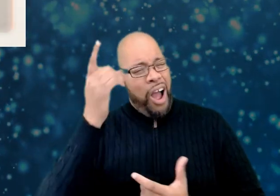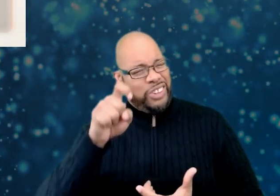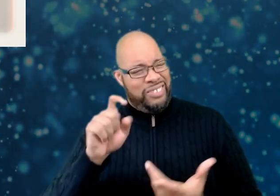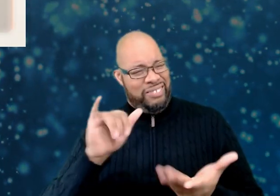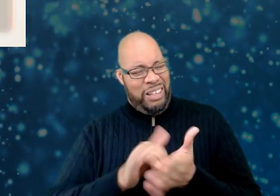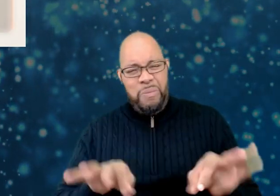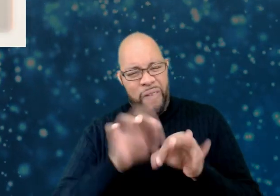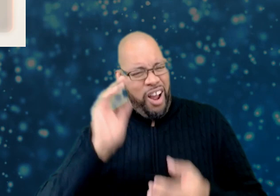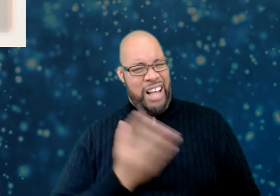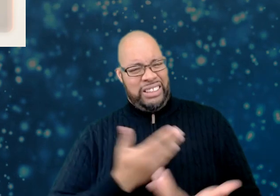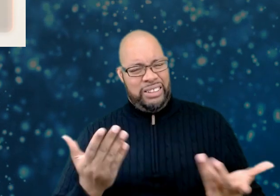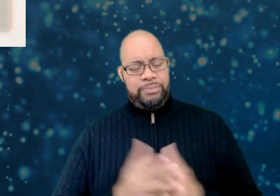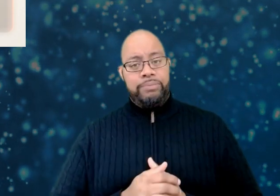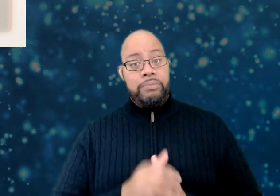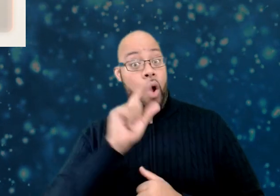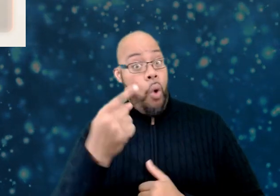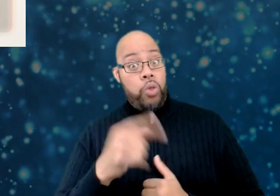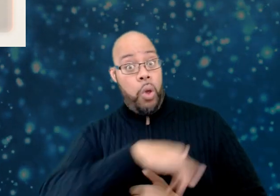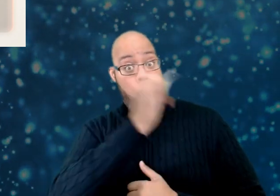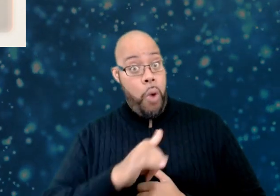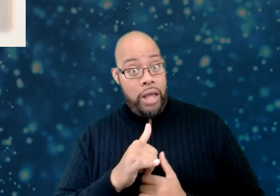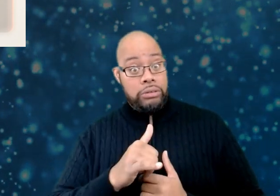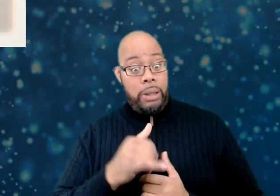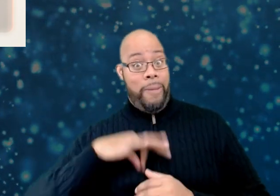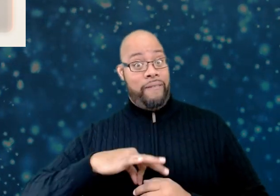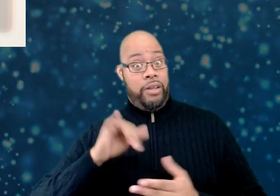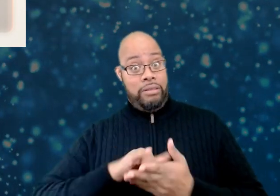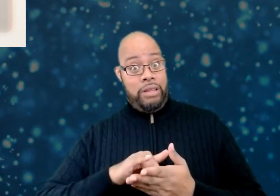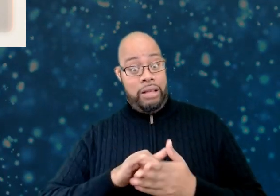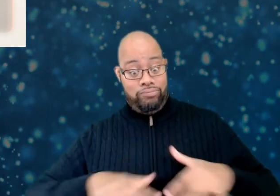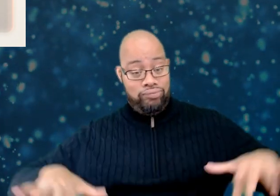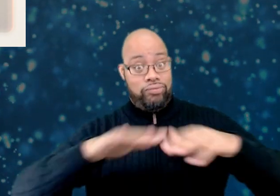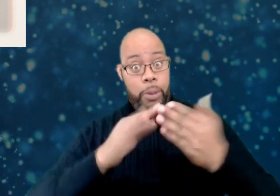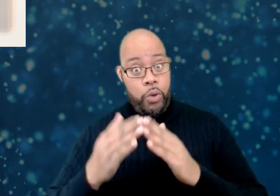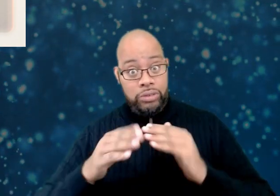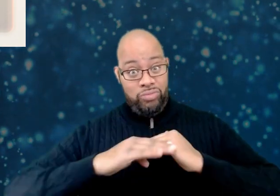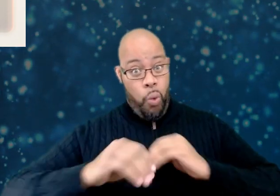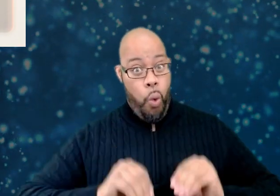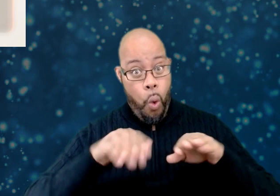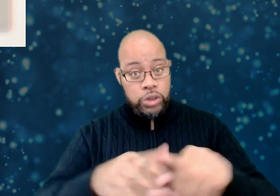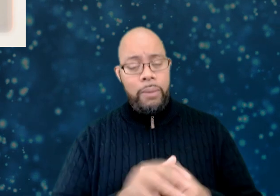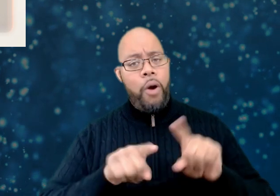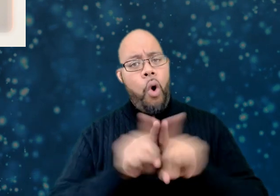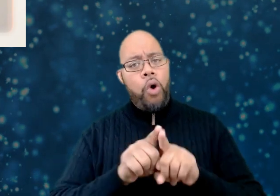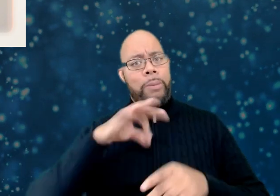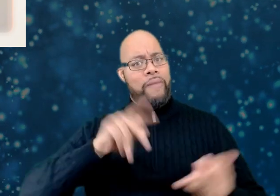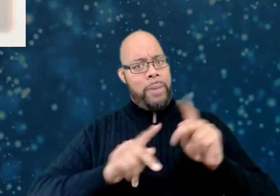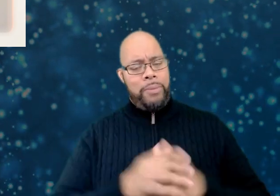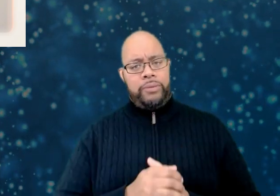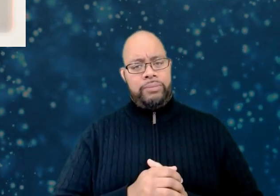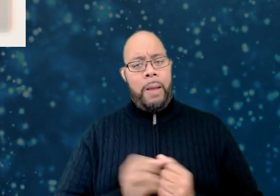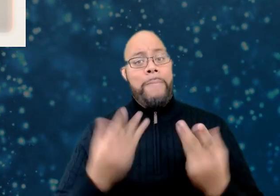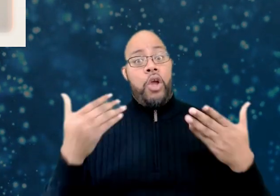So why should any of this matter to us? Not only do whale falls benefit the benthic marine community, but they also benefit